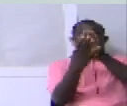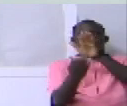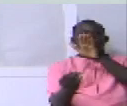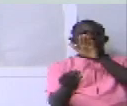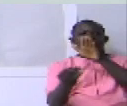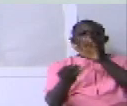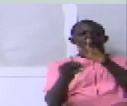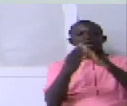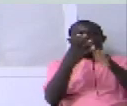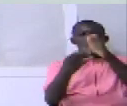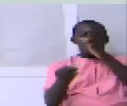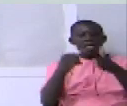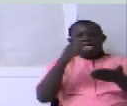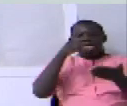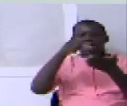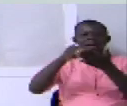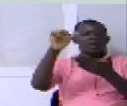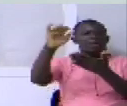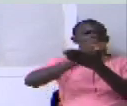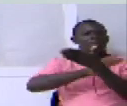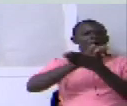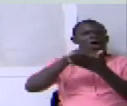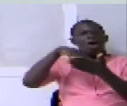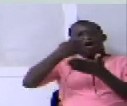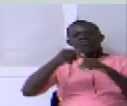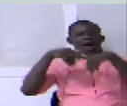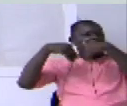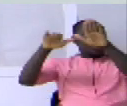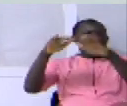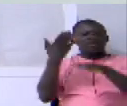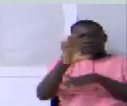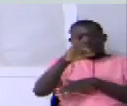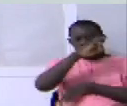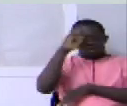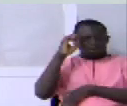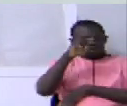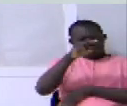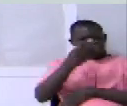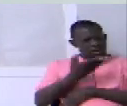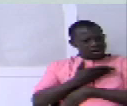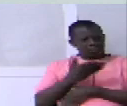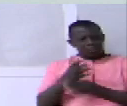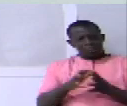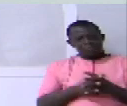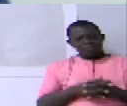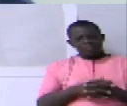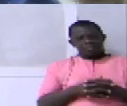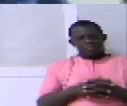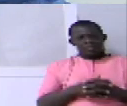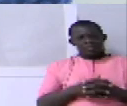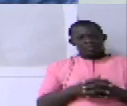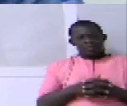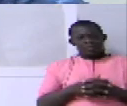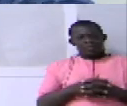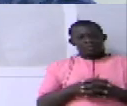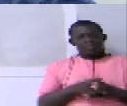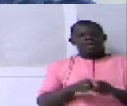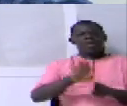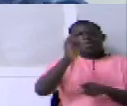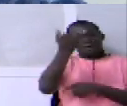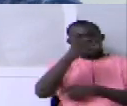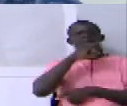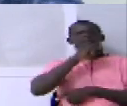the letter of dismissal? Podum hanimbi wo letter o be bulle ilaw bayri letter o me yaki yenang. Yes,